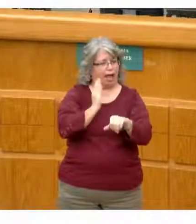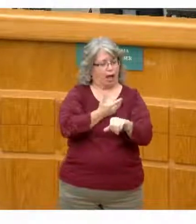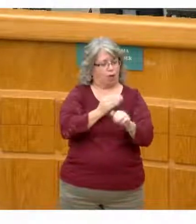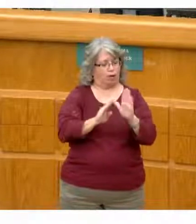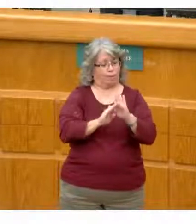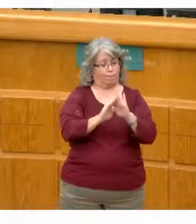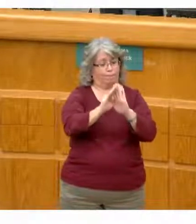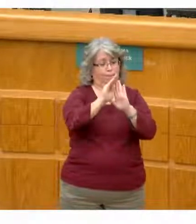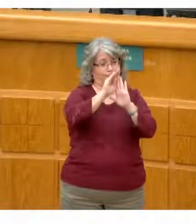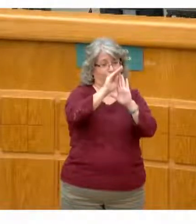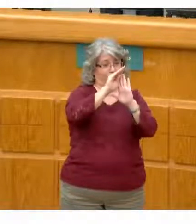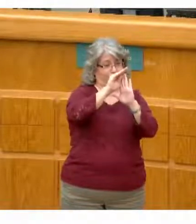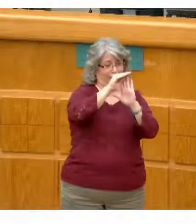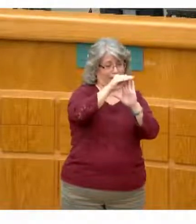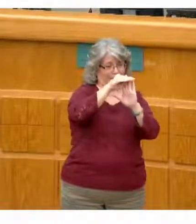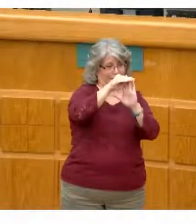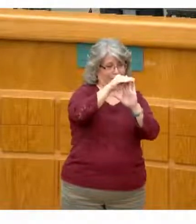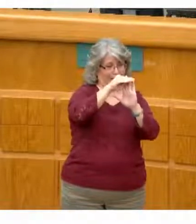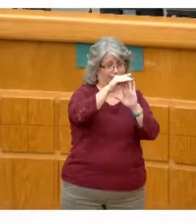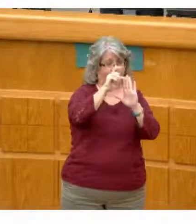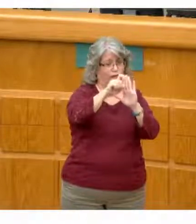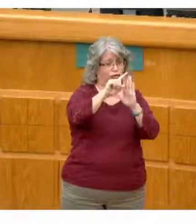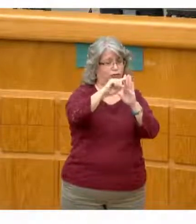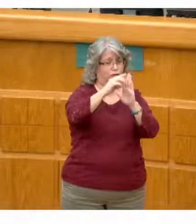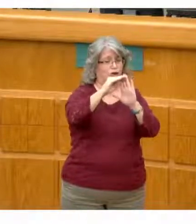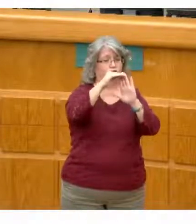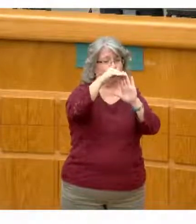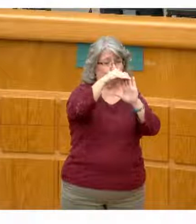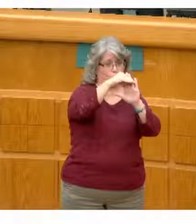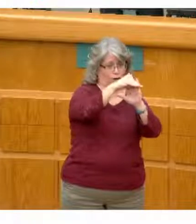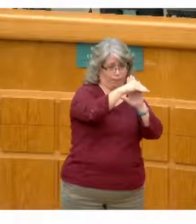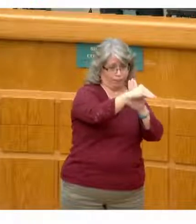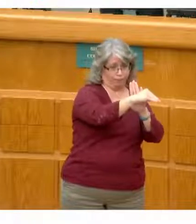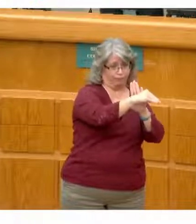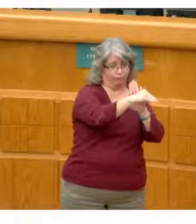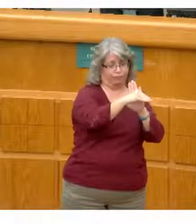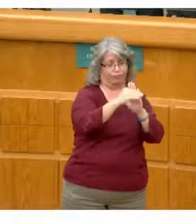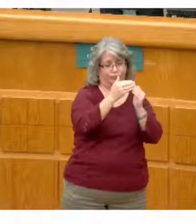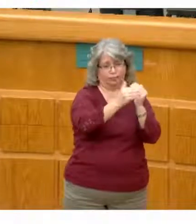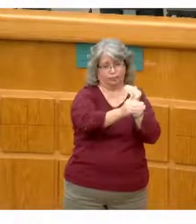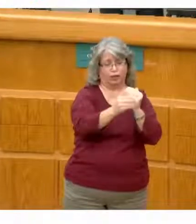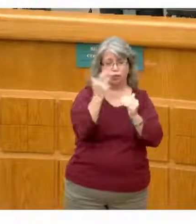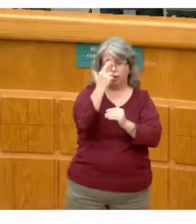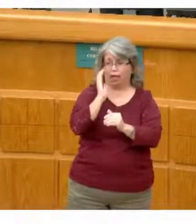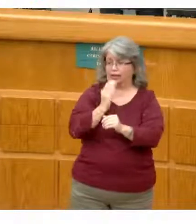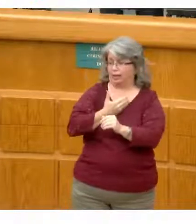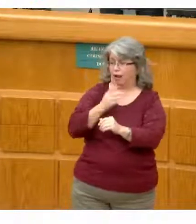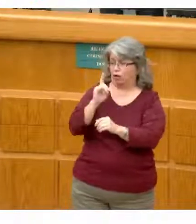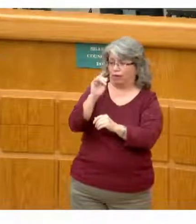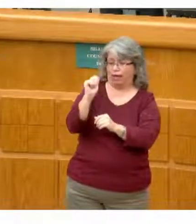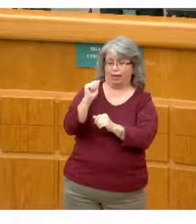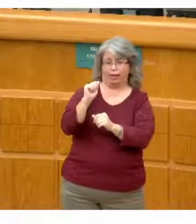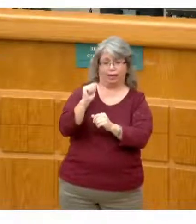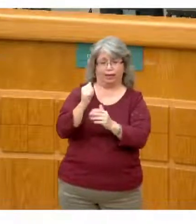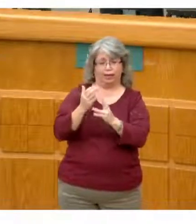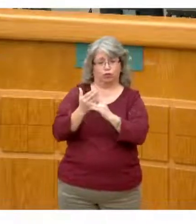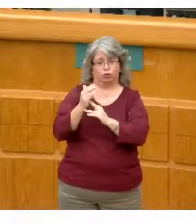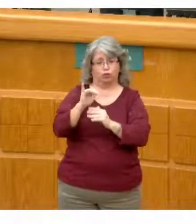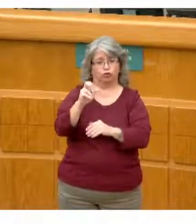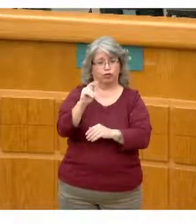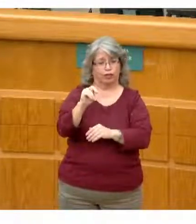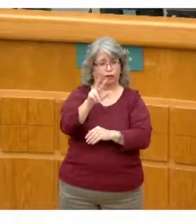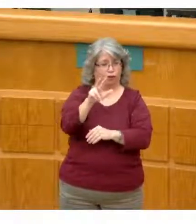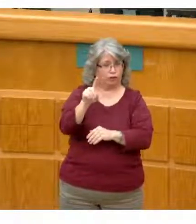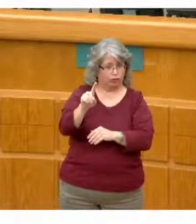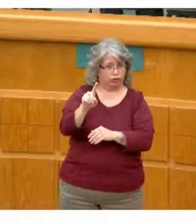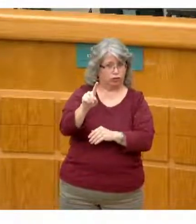drop. Hopefully in the next couple days. Realize this data is current up through January 31st, and we're